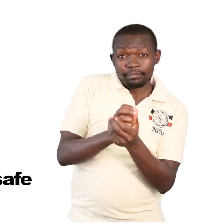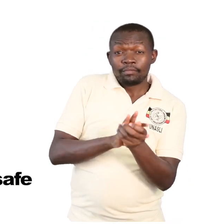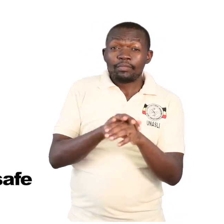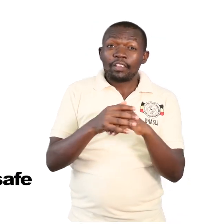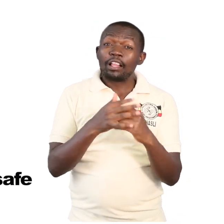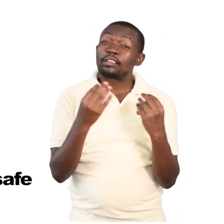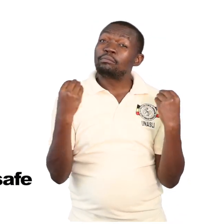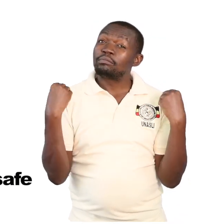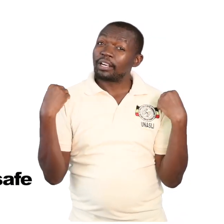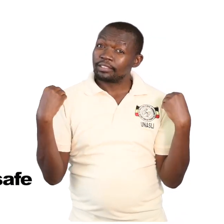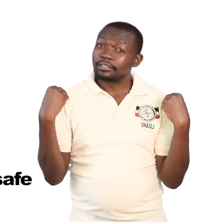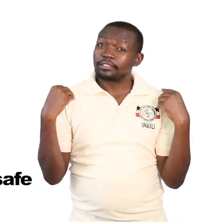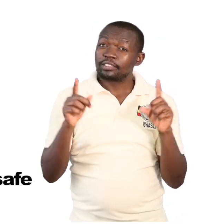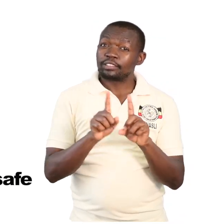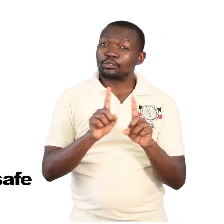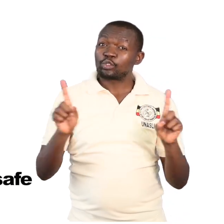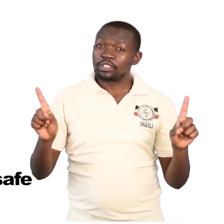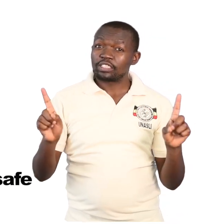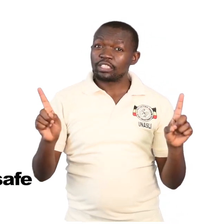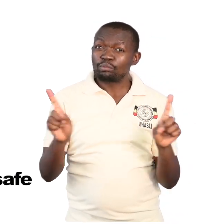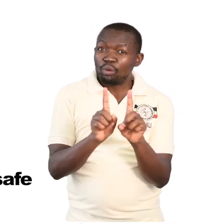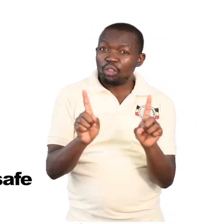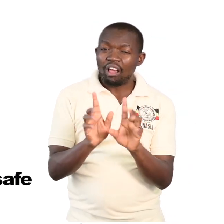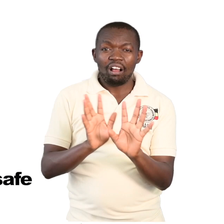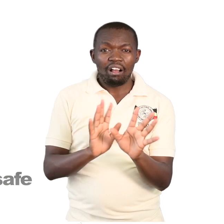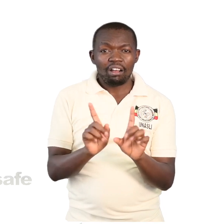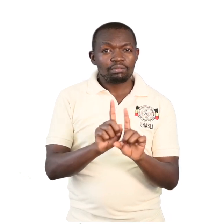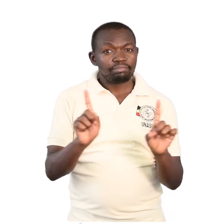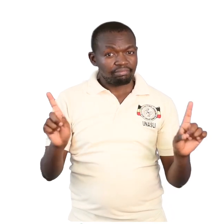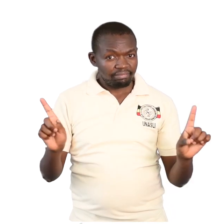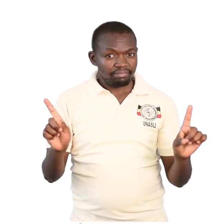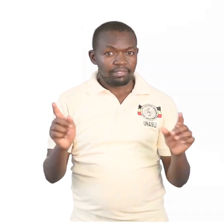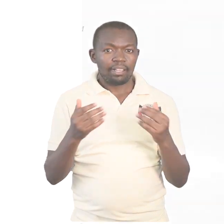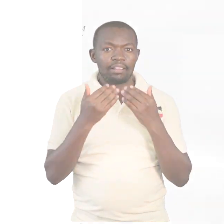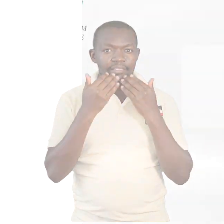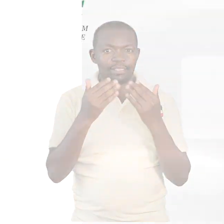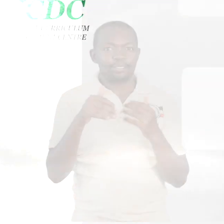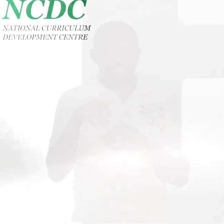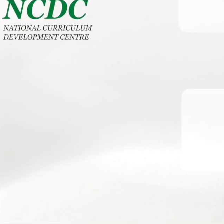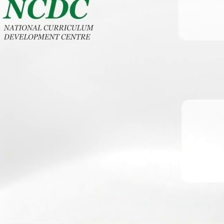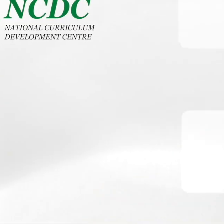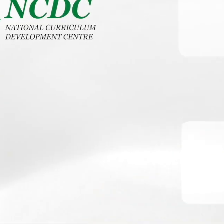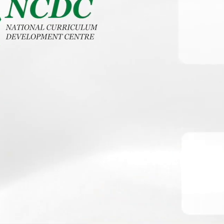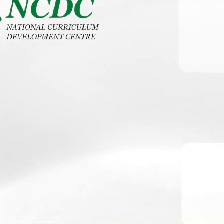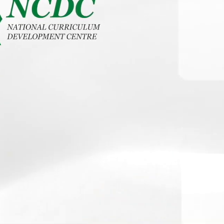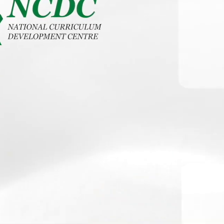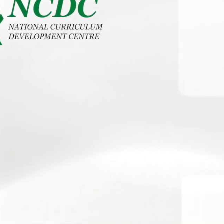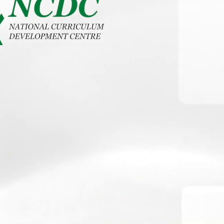practice social distance. Thank you so much. I wish you a nice day.